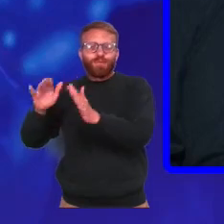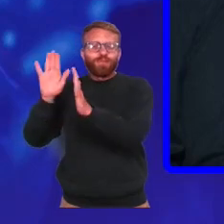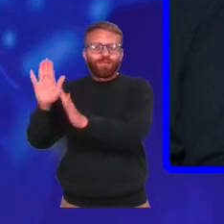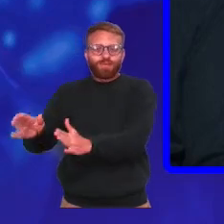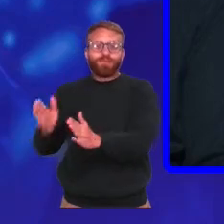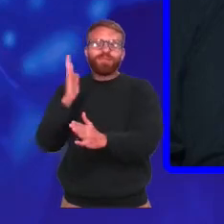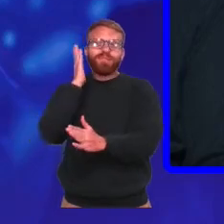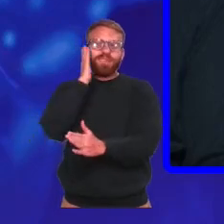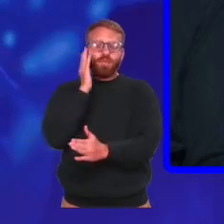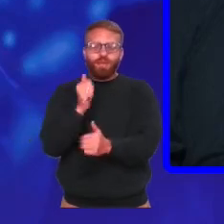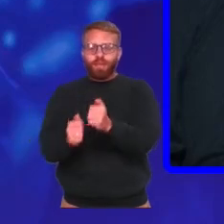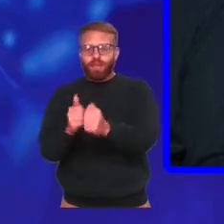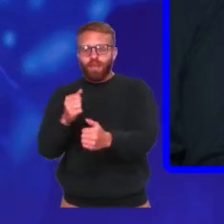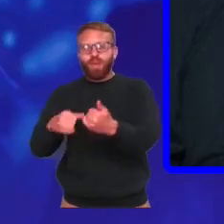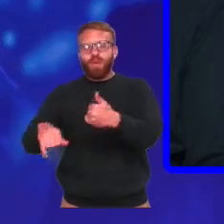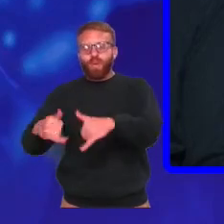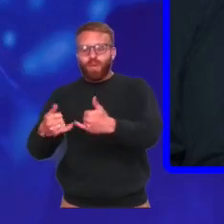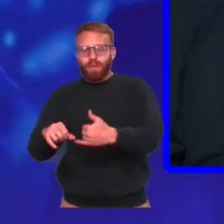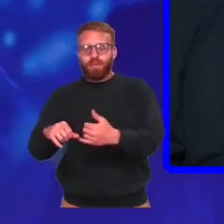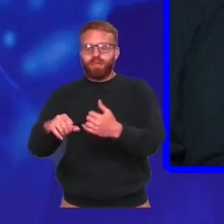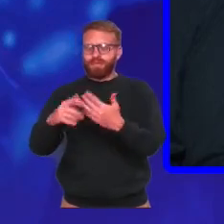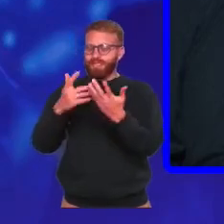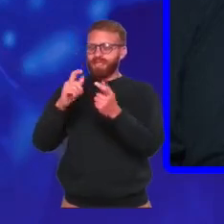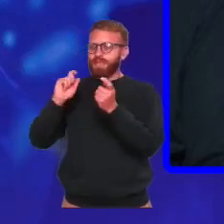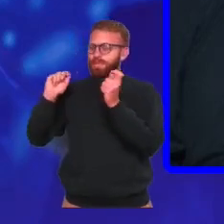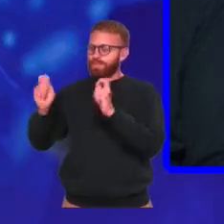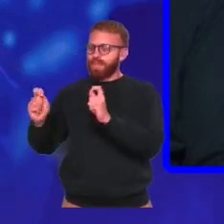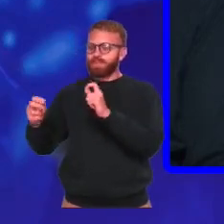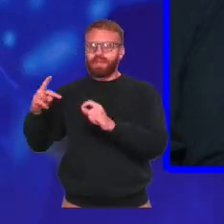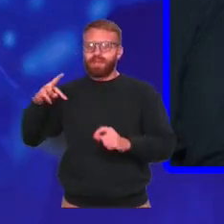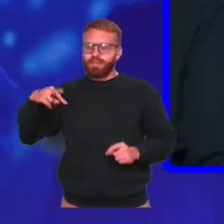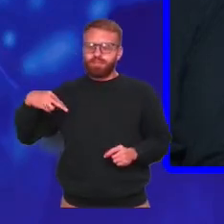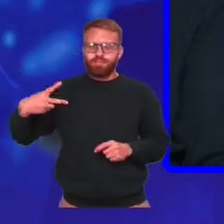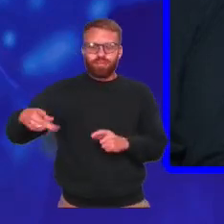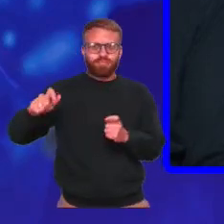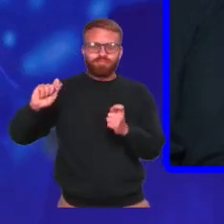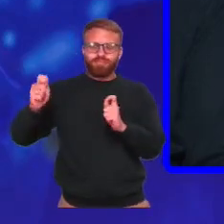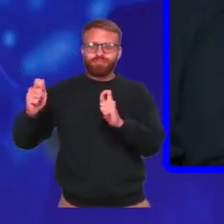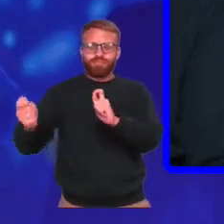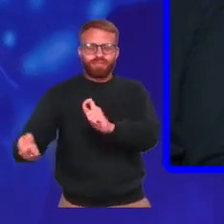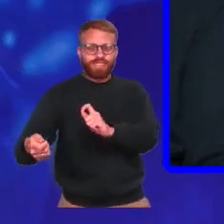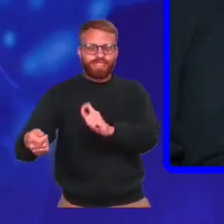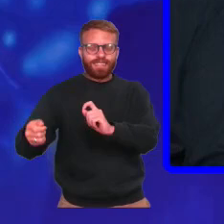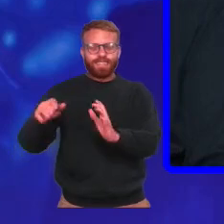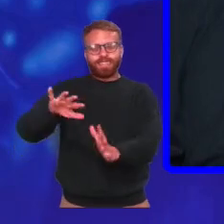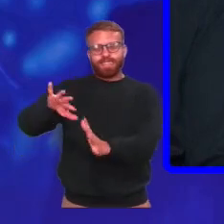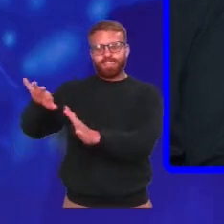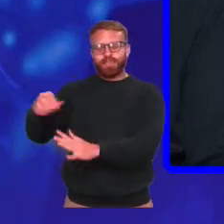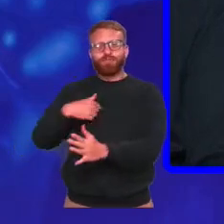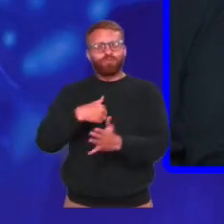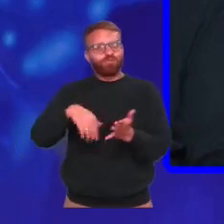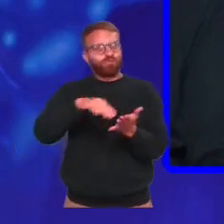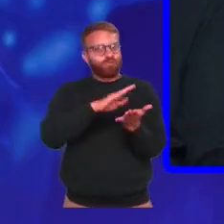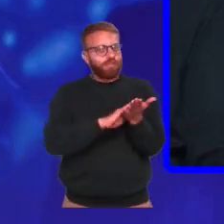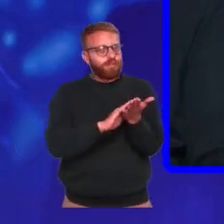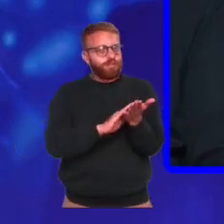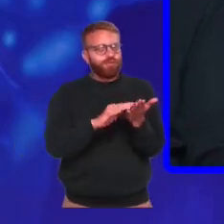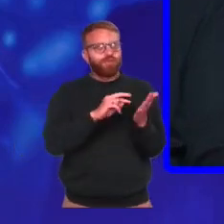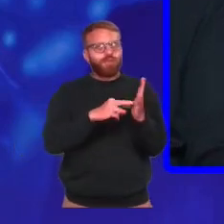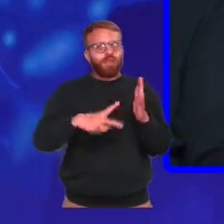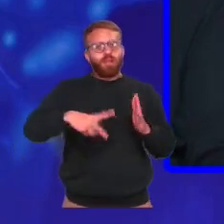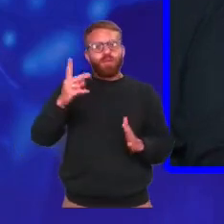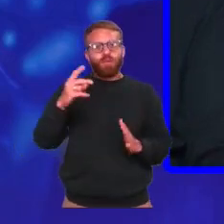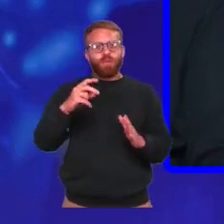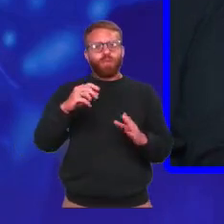coming up with a solution, a technological solution that is scalable. And that ties in with content creation too. So this is a good thing to keep in